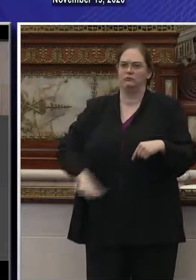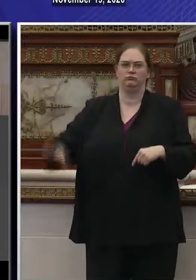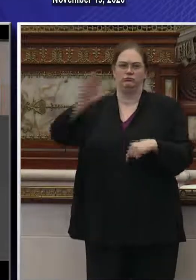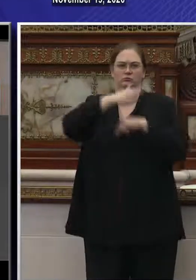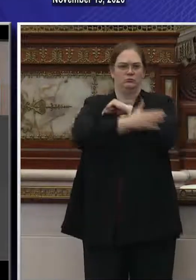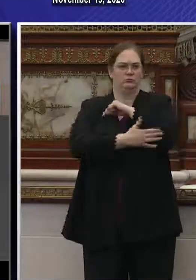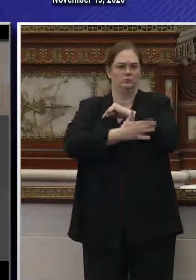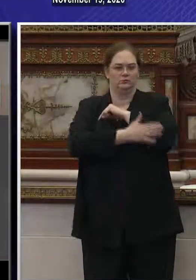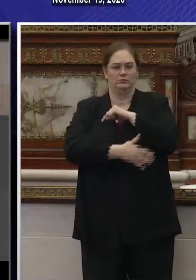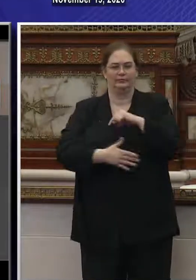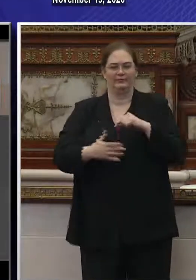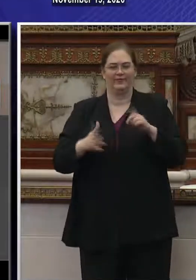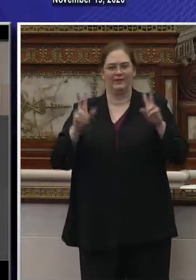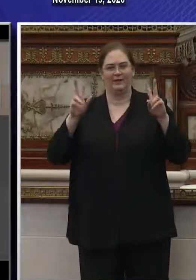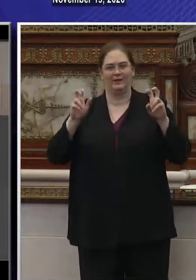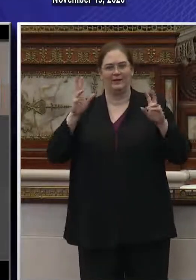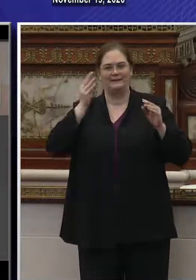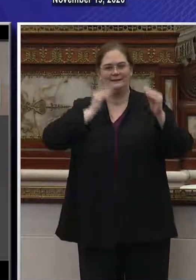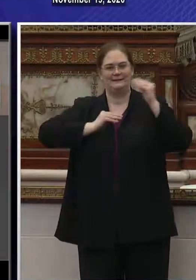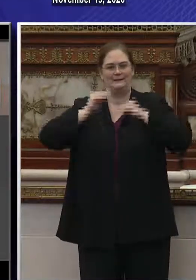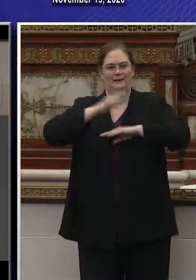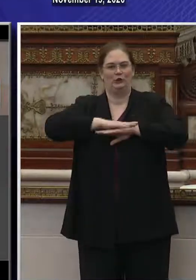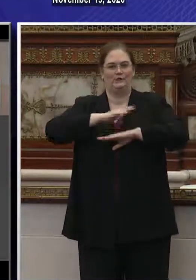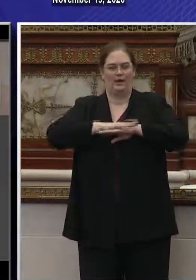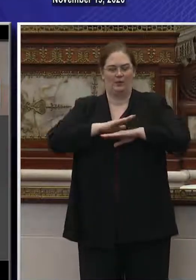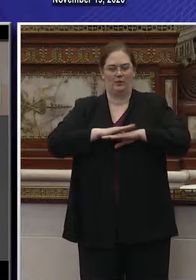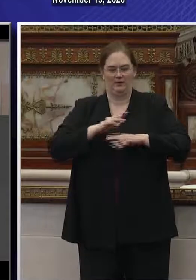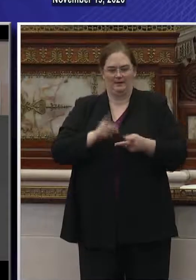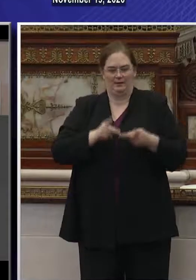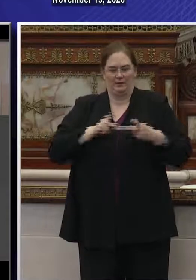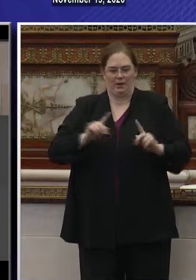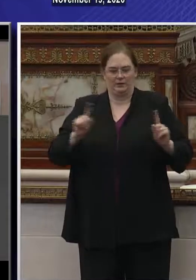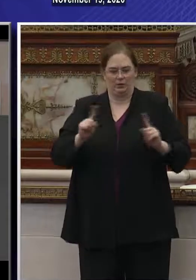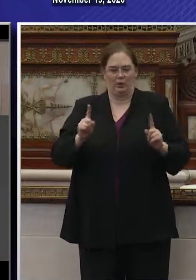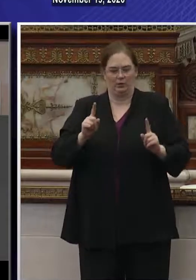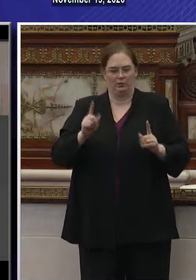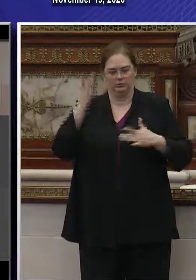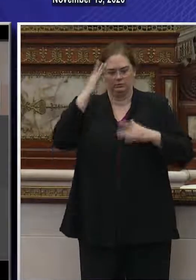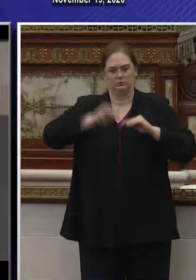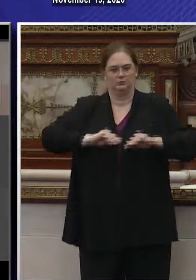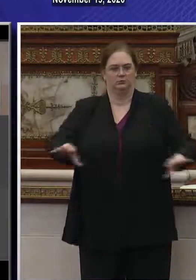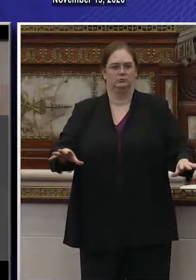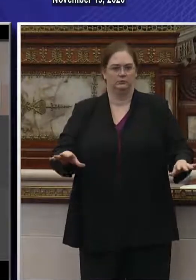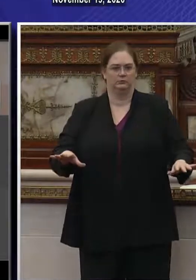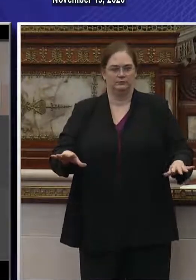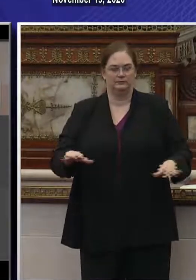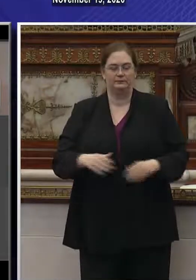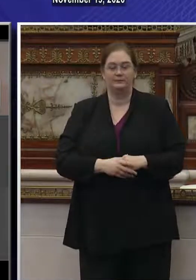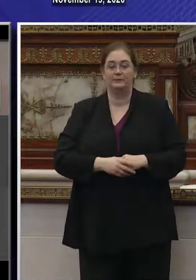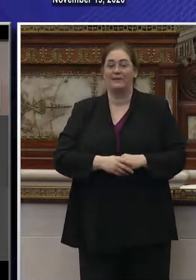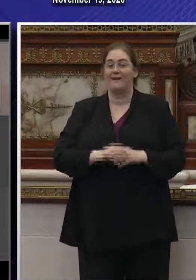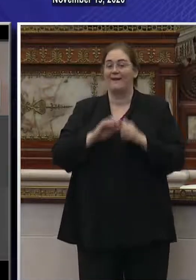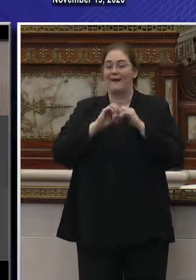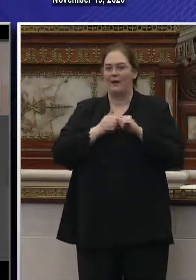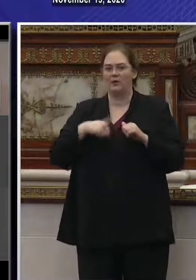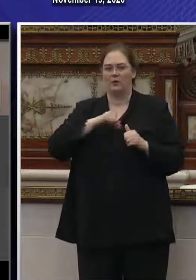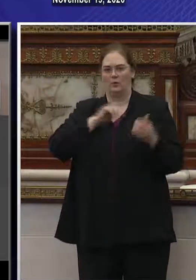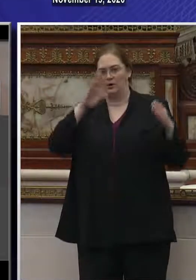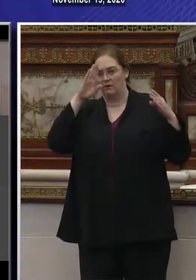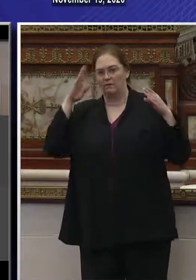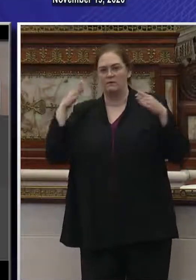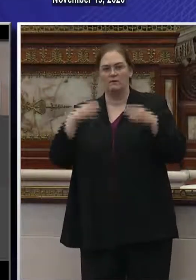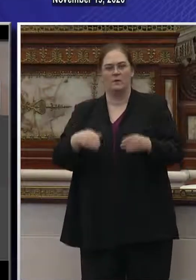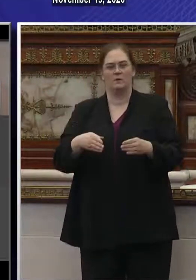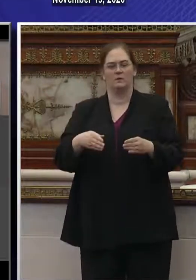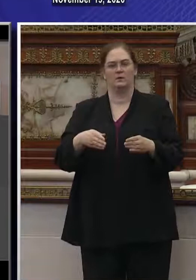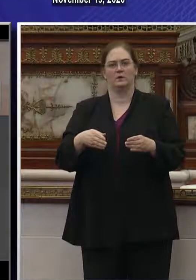the dinner table is the site of super spreading events. And how do we focus on